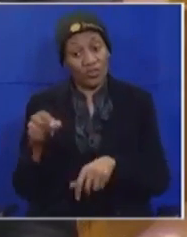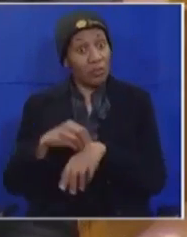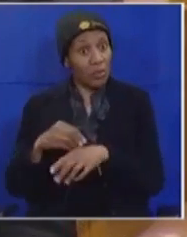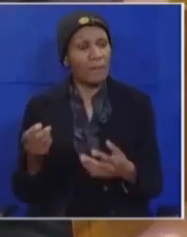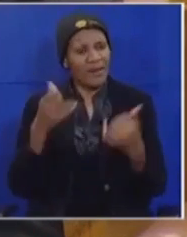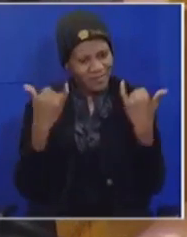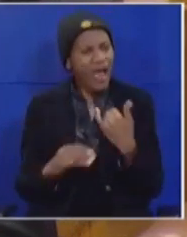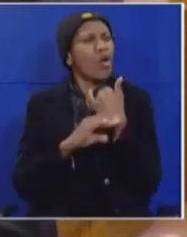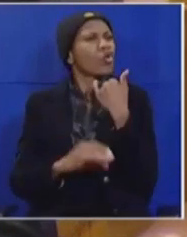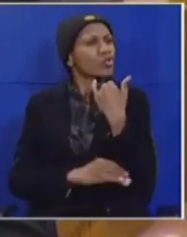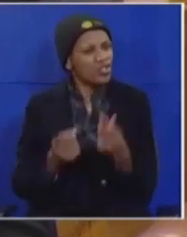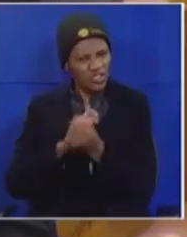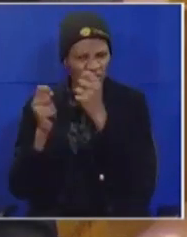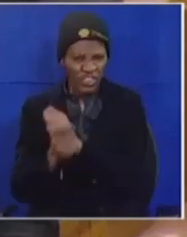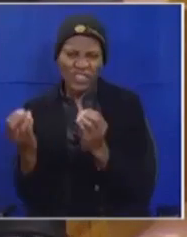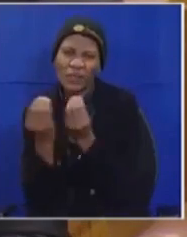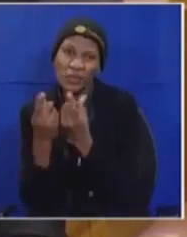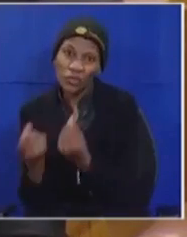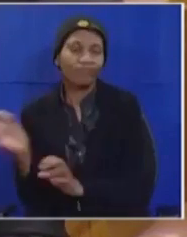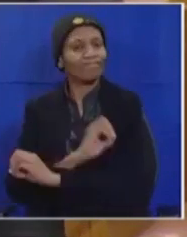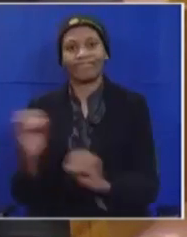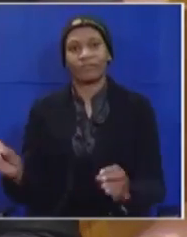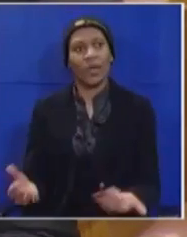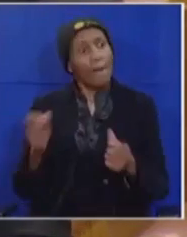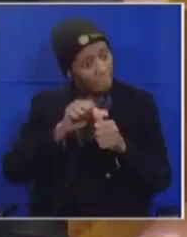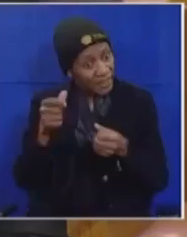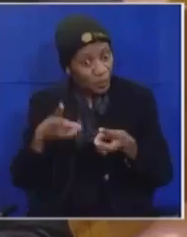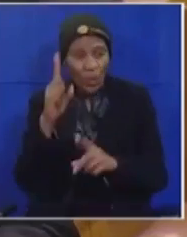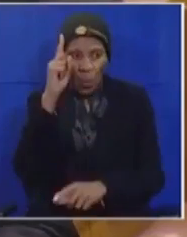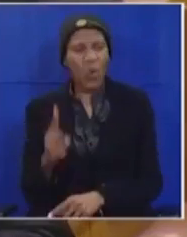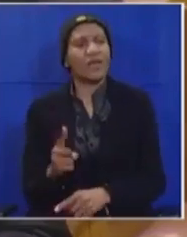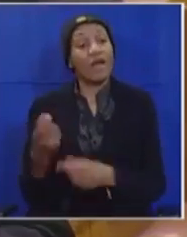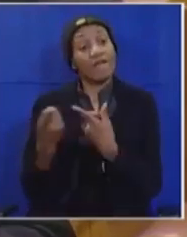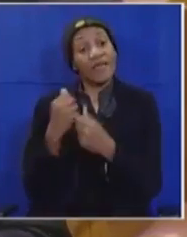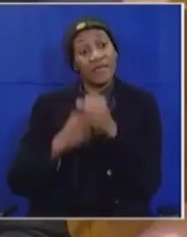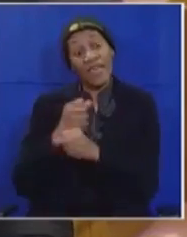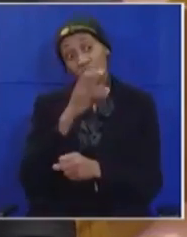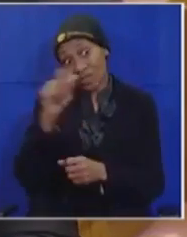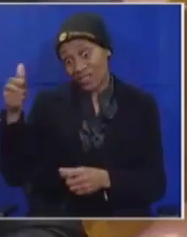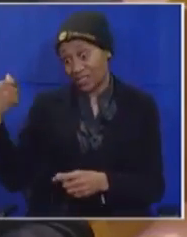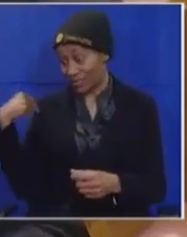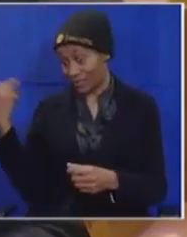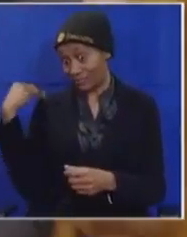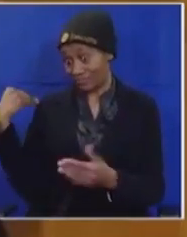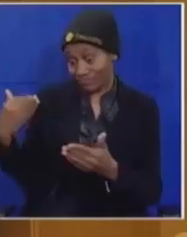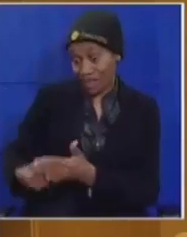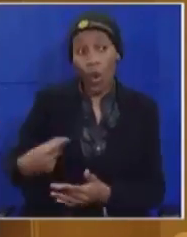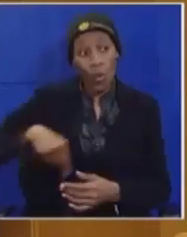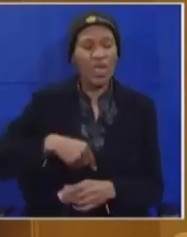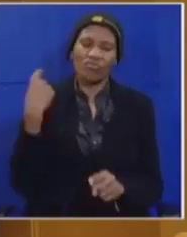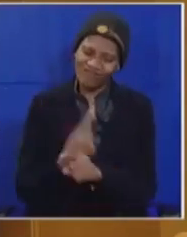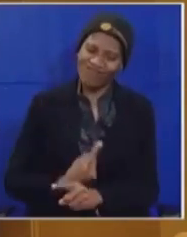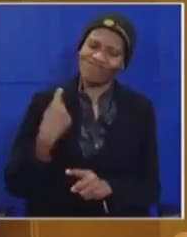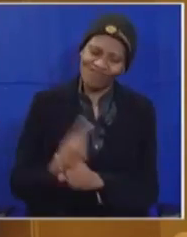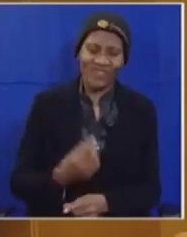change, you would release this land as we've asked you since 2006. You will